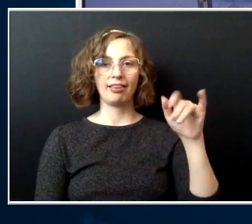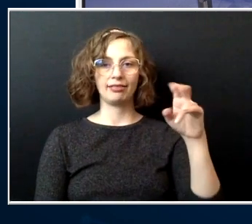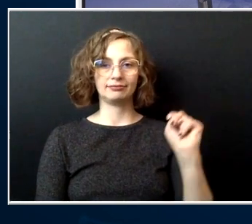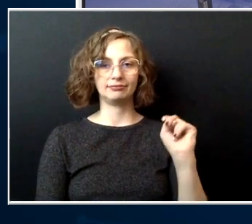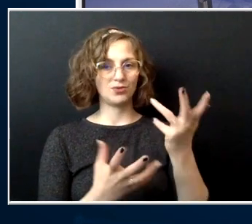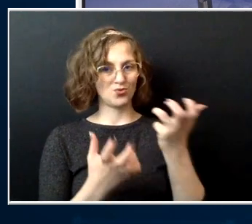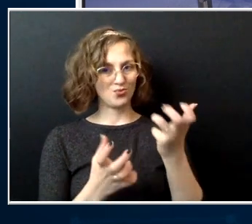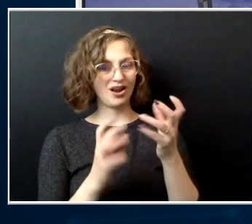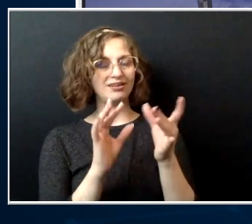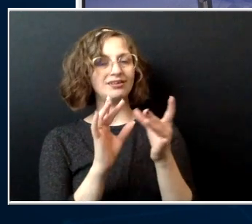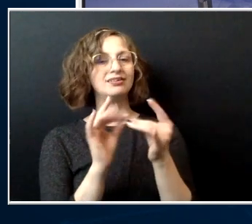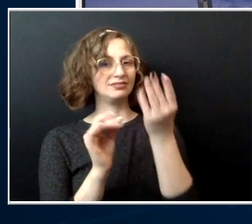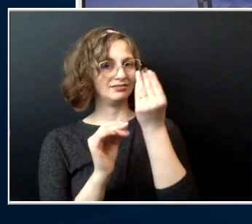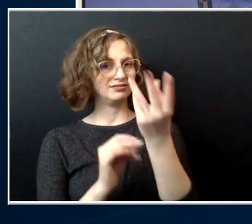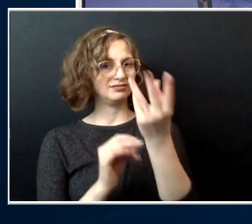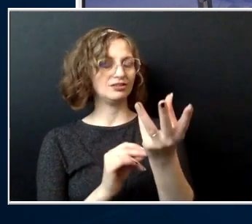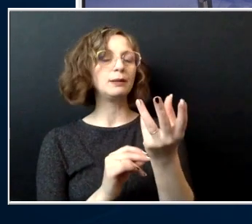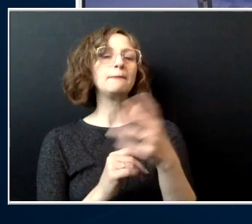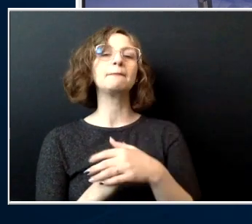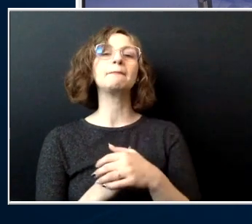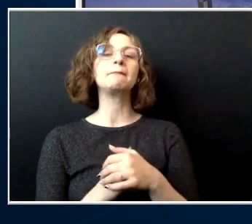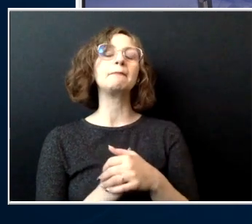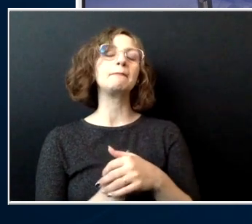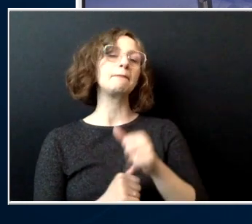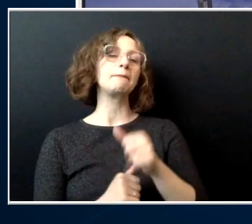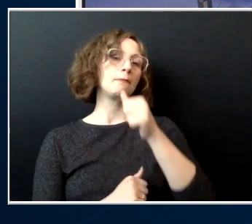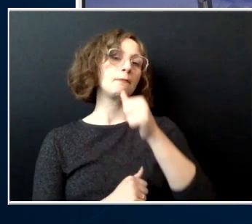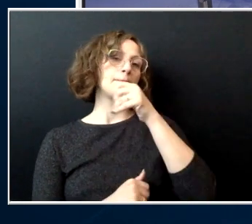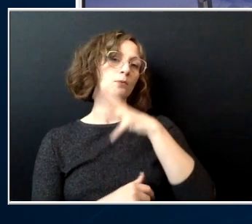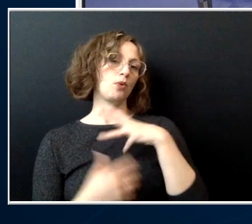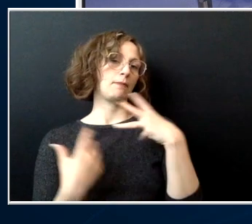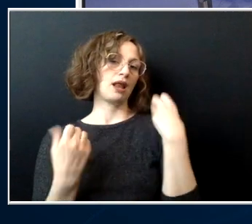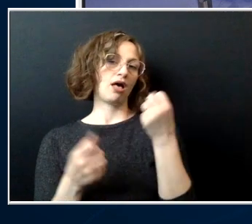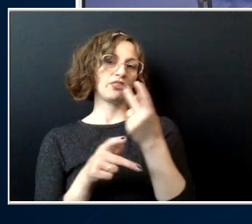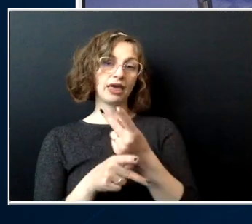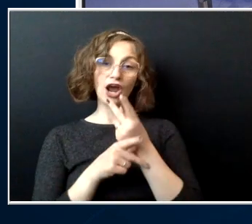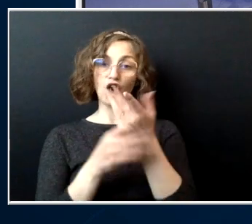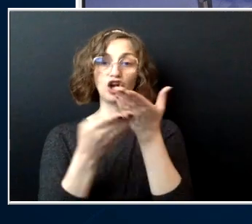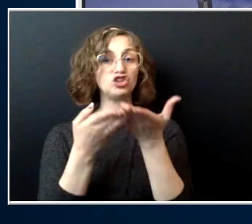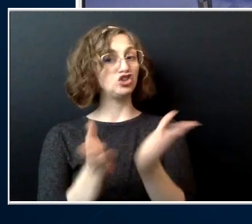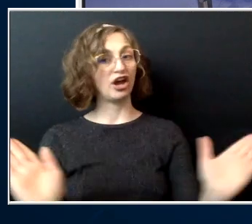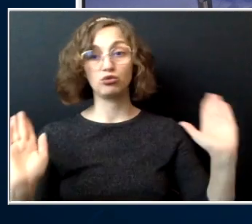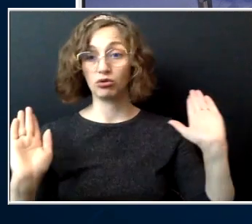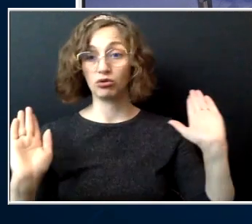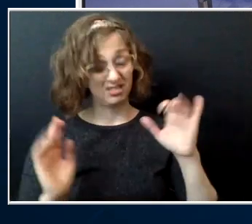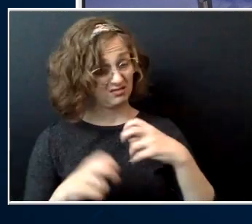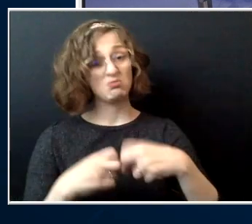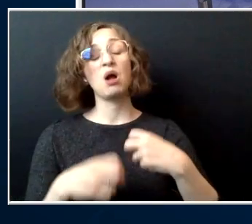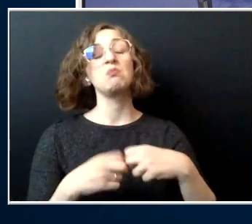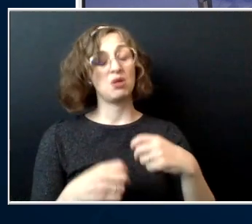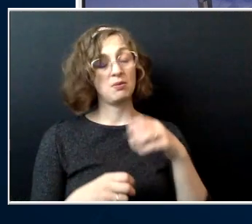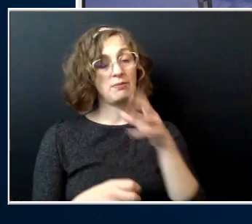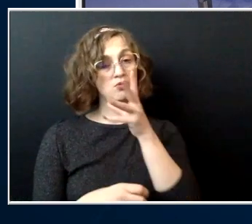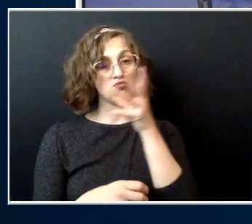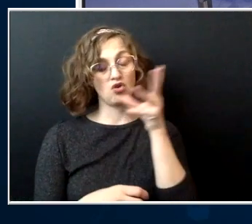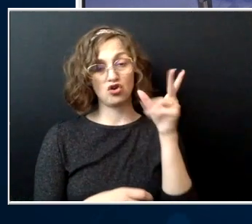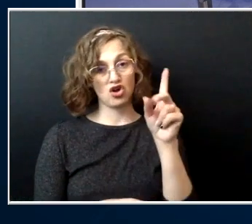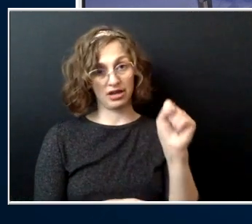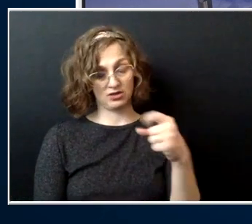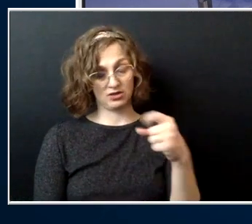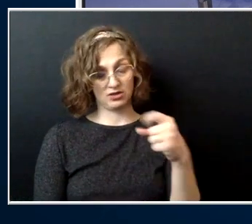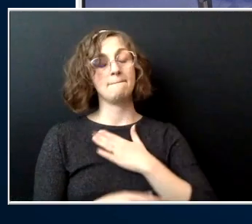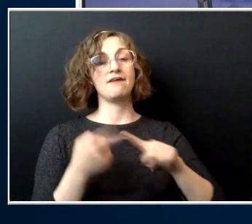this is what Ruth writes: women health care in general is an issue in rural Kansas. A friend of mine had to go to Colorado for her